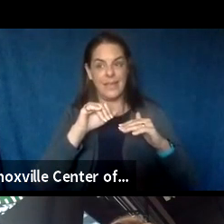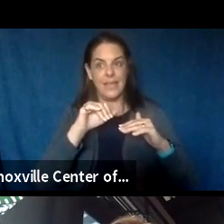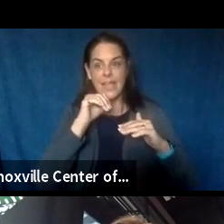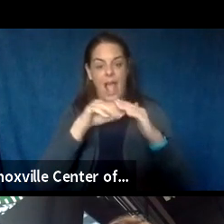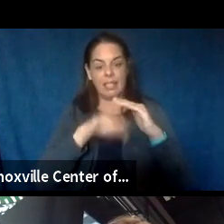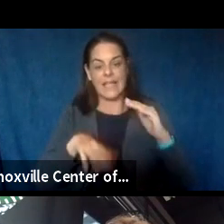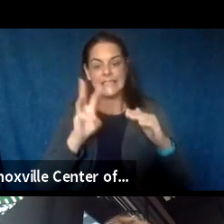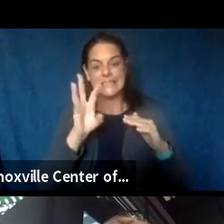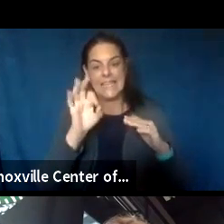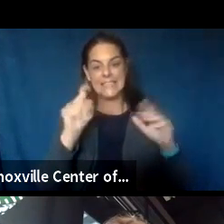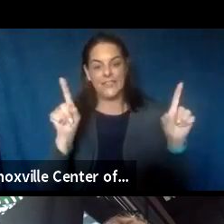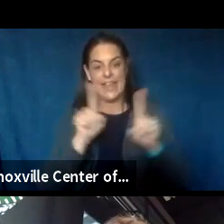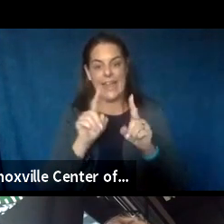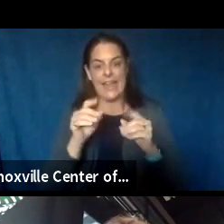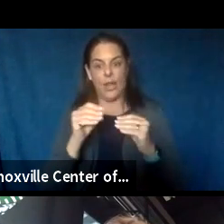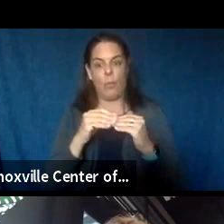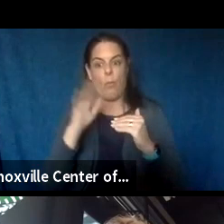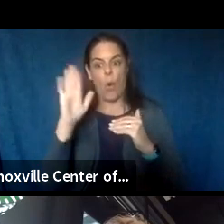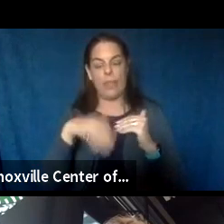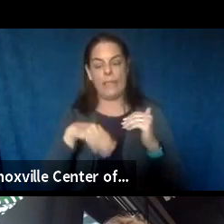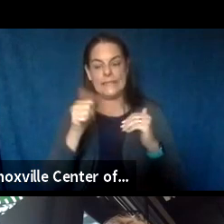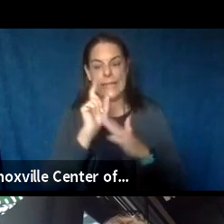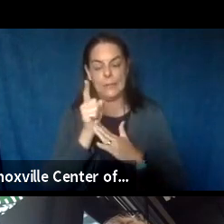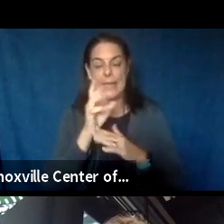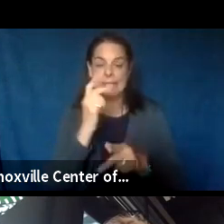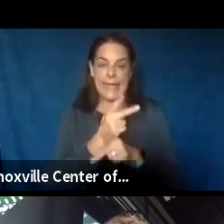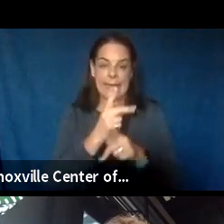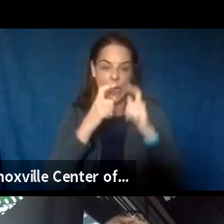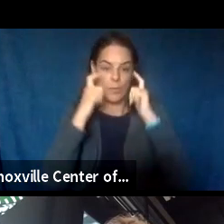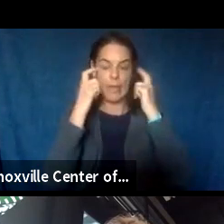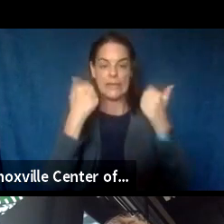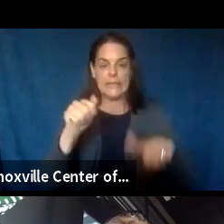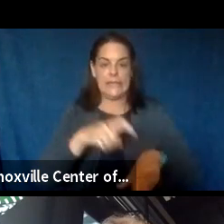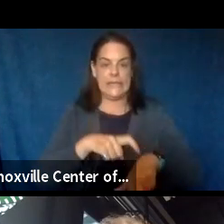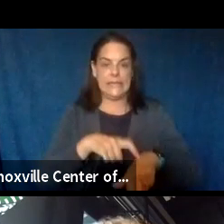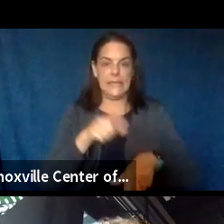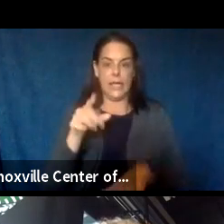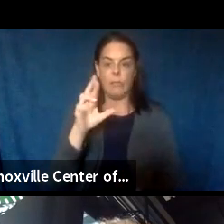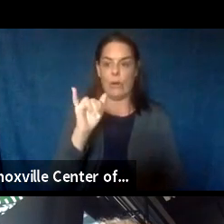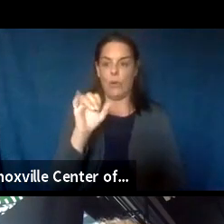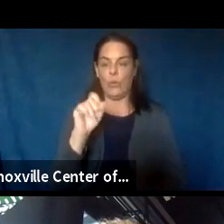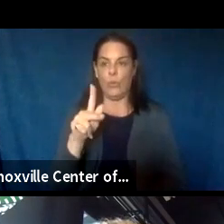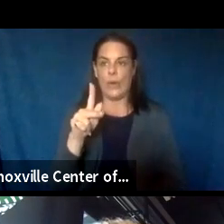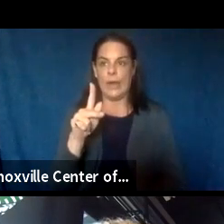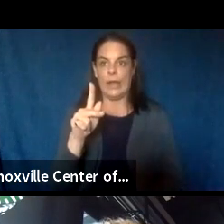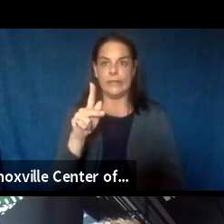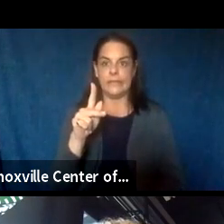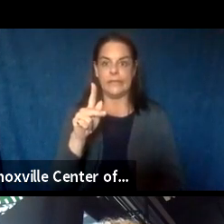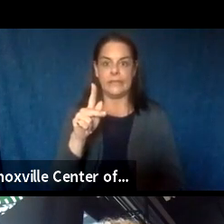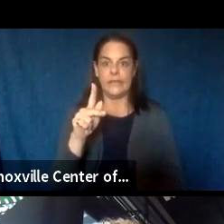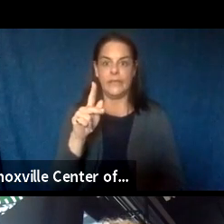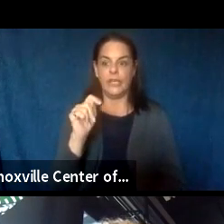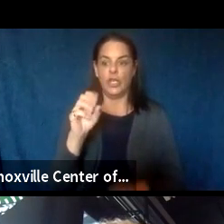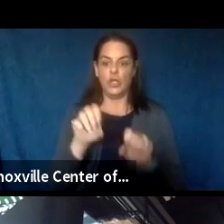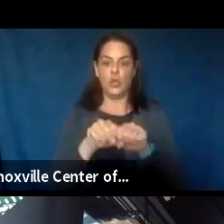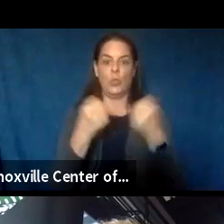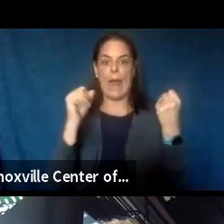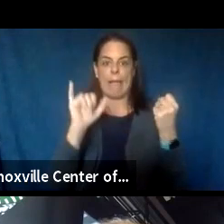minutes, and then to keep that mask in place any time that you're at risk to breach that physical